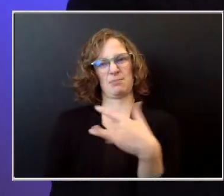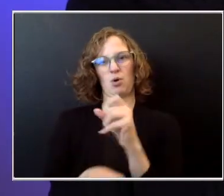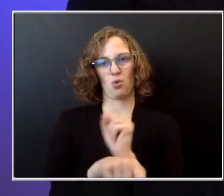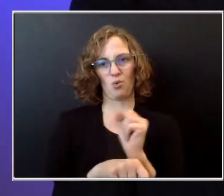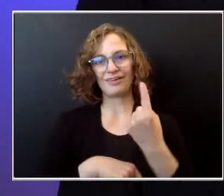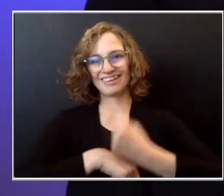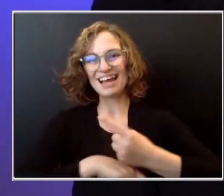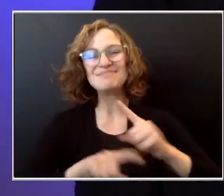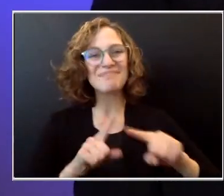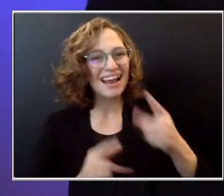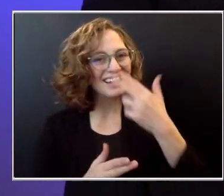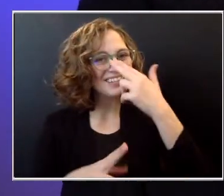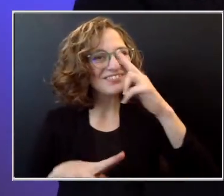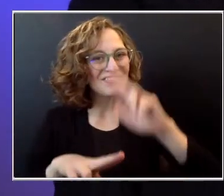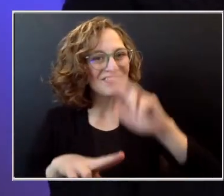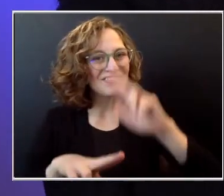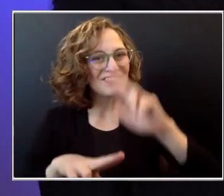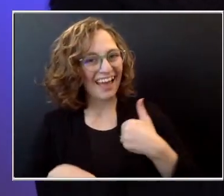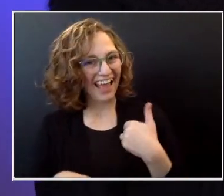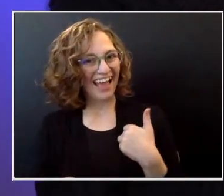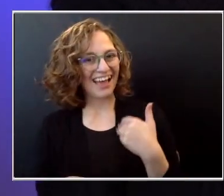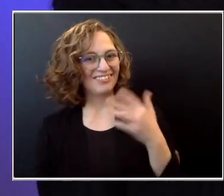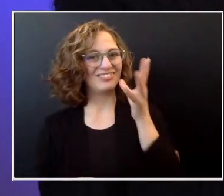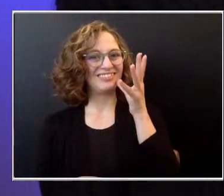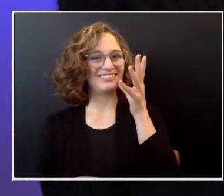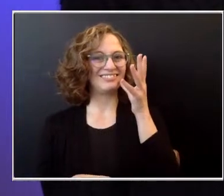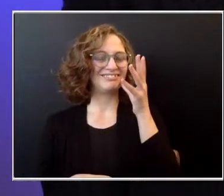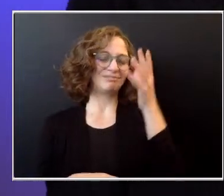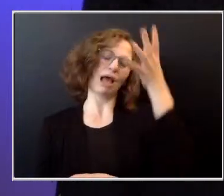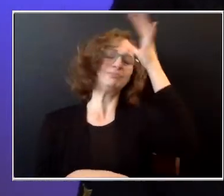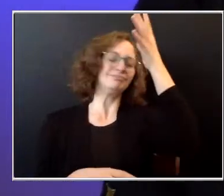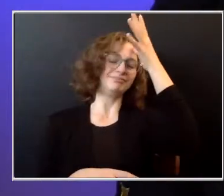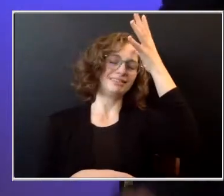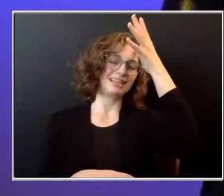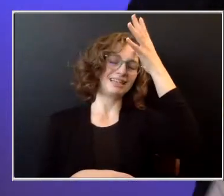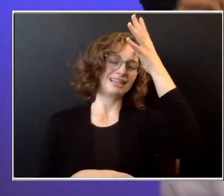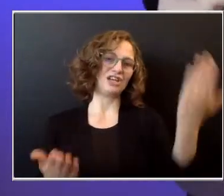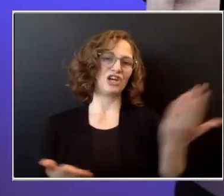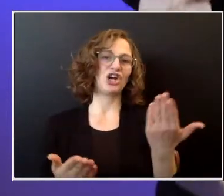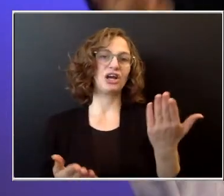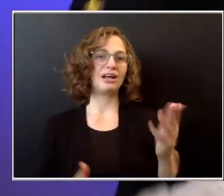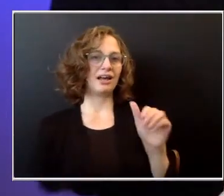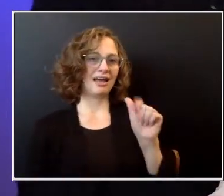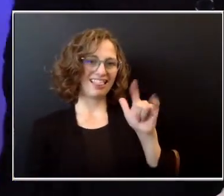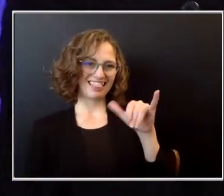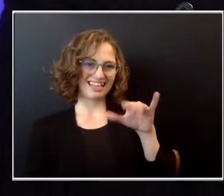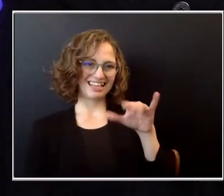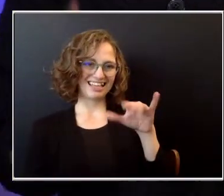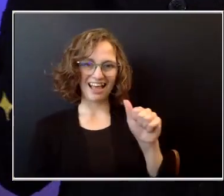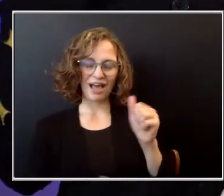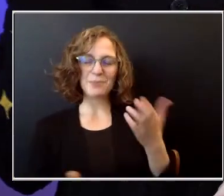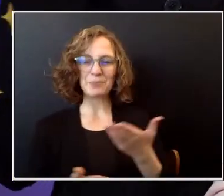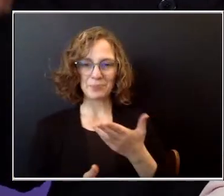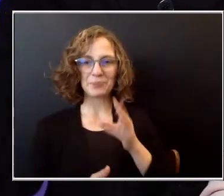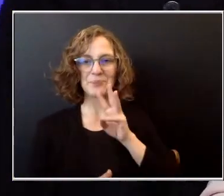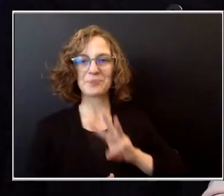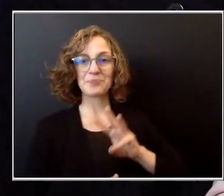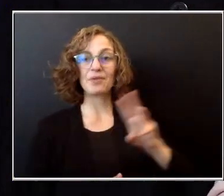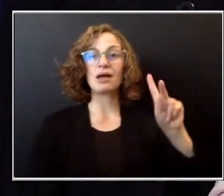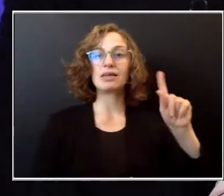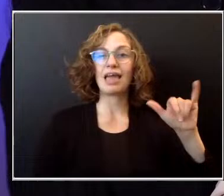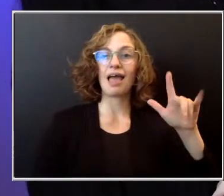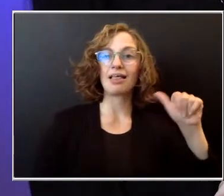your dad here. So who's joining you? On my lap, this is Alyssa. She's 6, and Kayla is 8, and Maya is